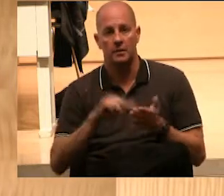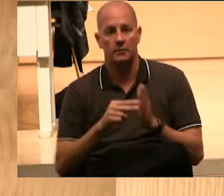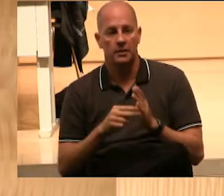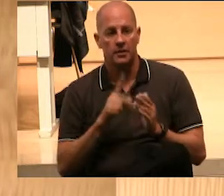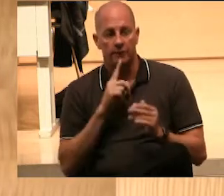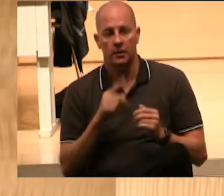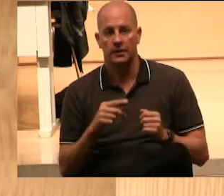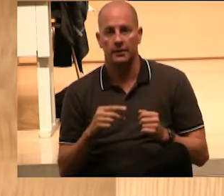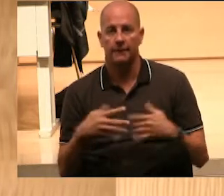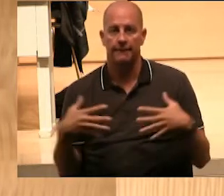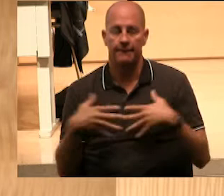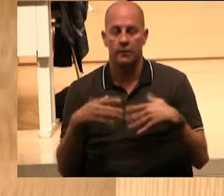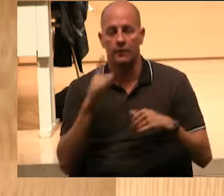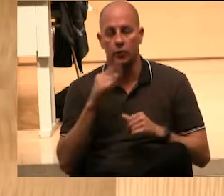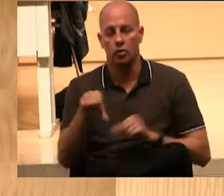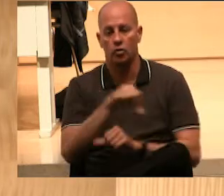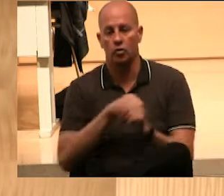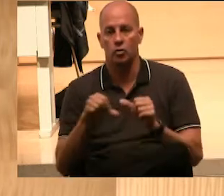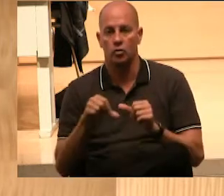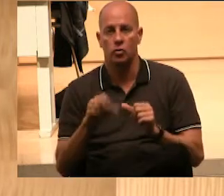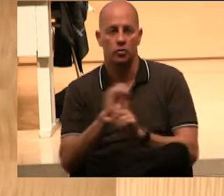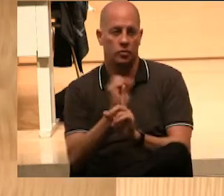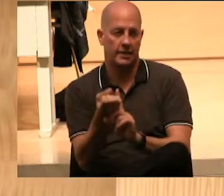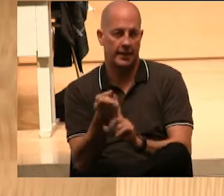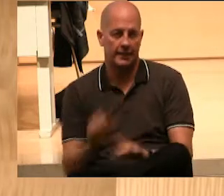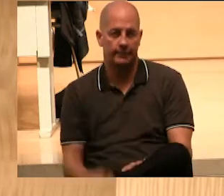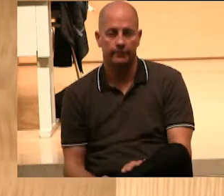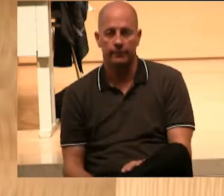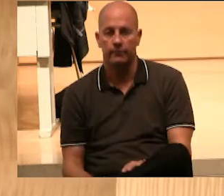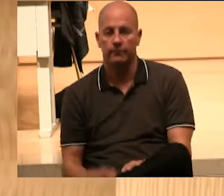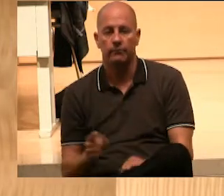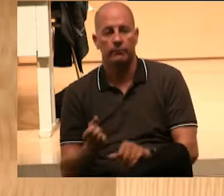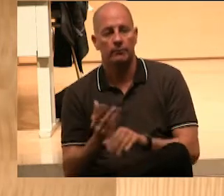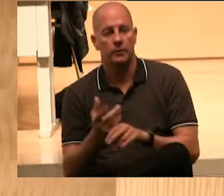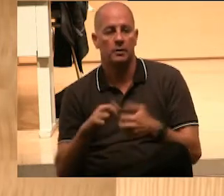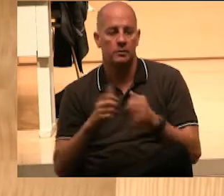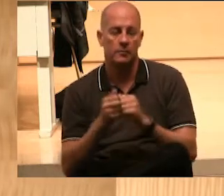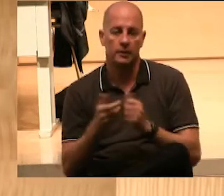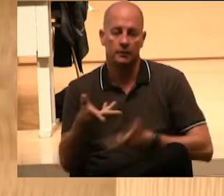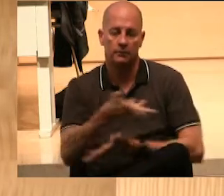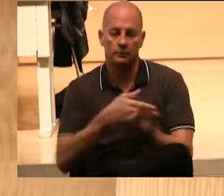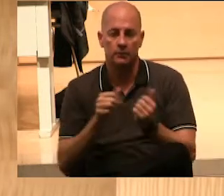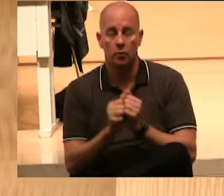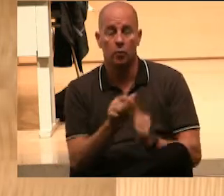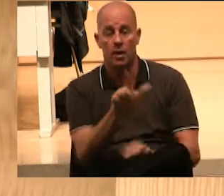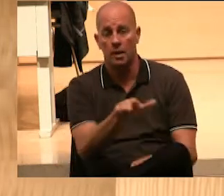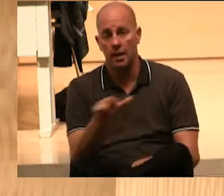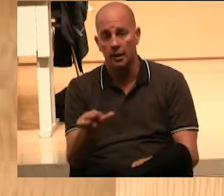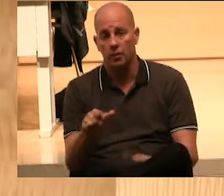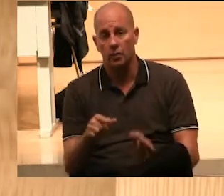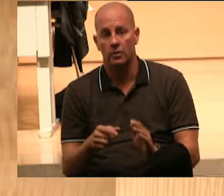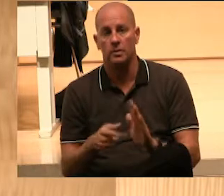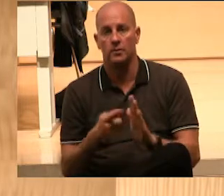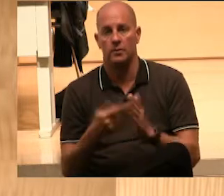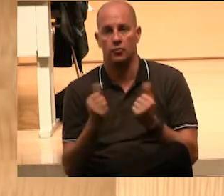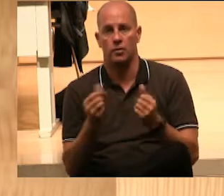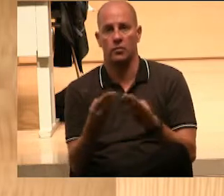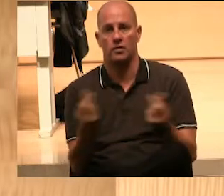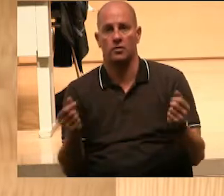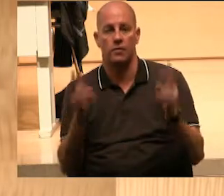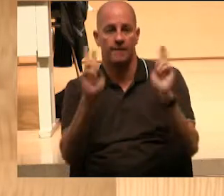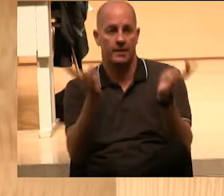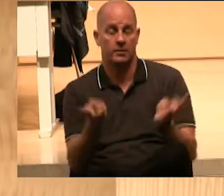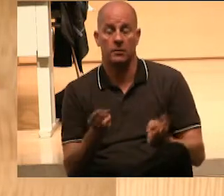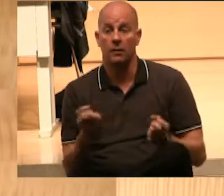social settings or situations, and this can cause problems in interacting with landlords and trying to resolve issues, where often